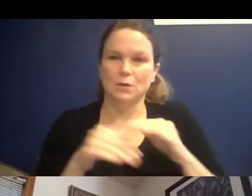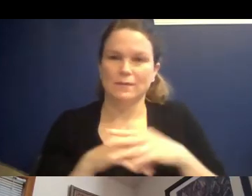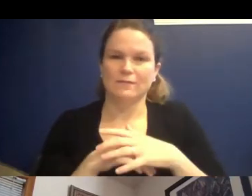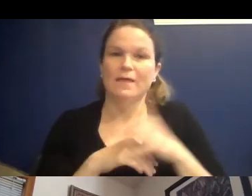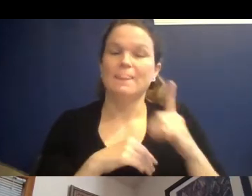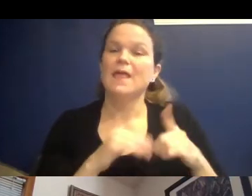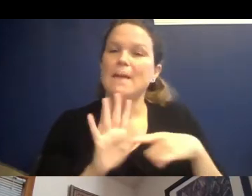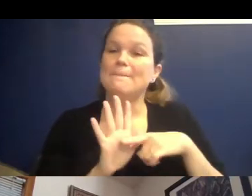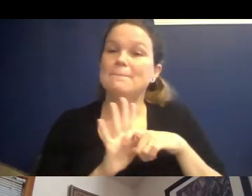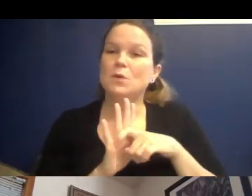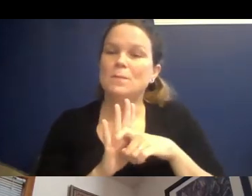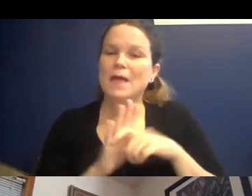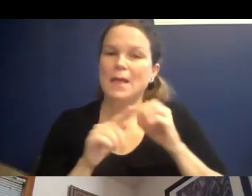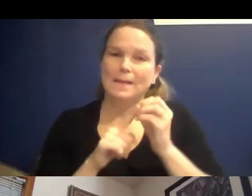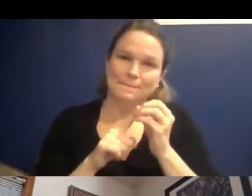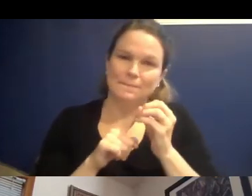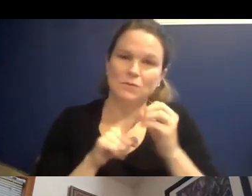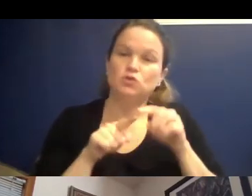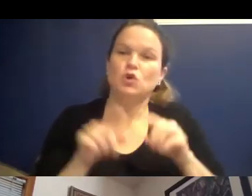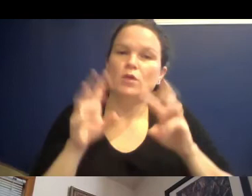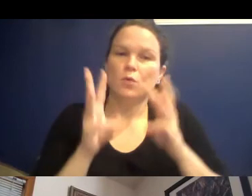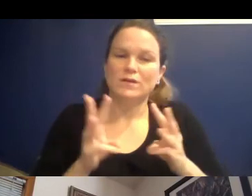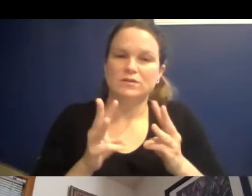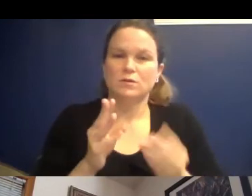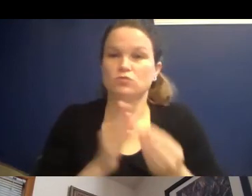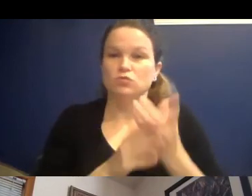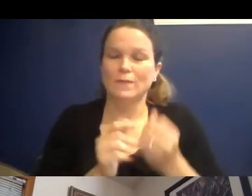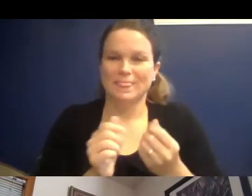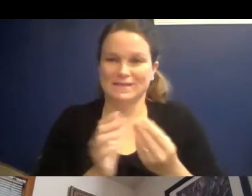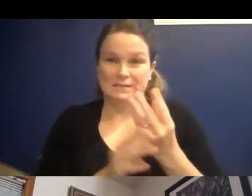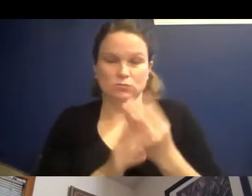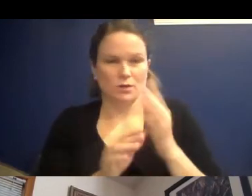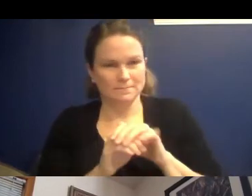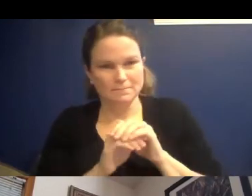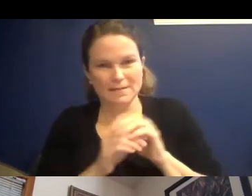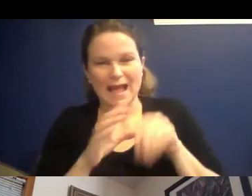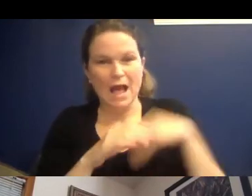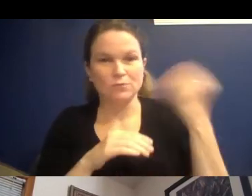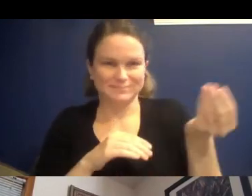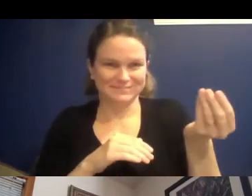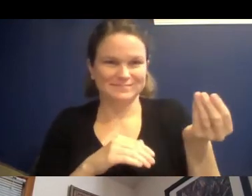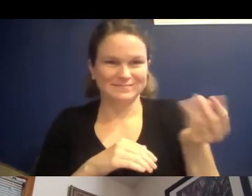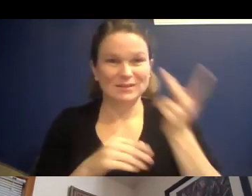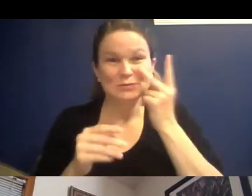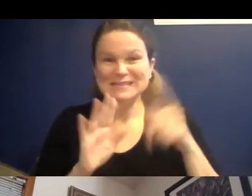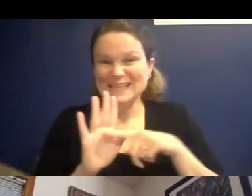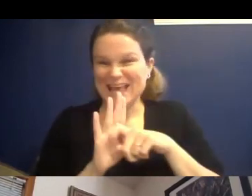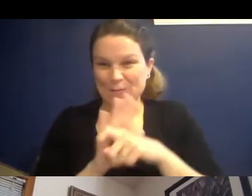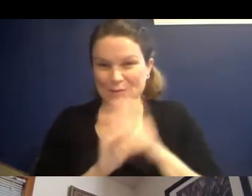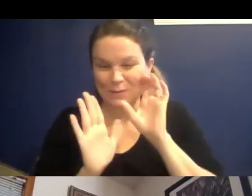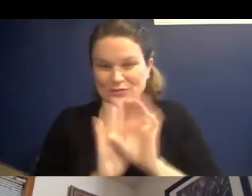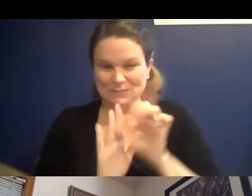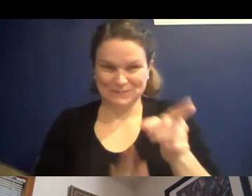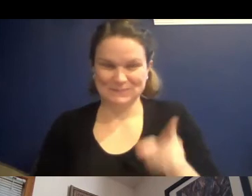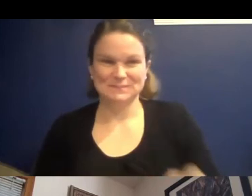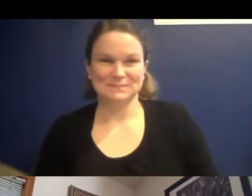to become an adult moth. The upper left shows a picture of the caterpillar, and it's as